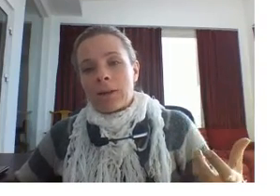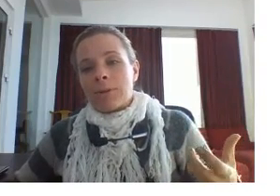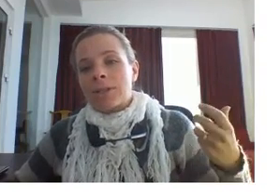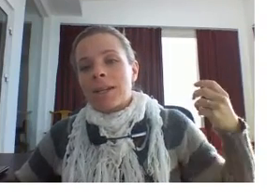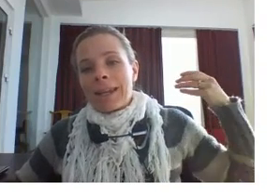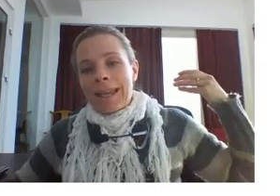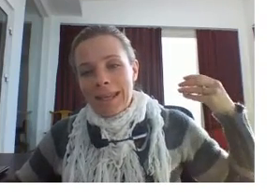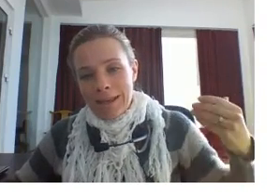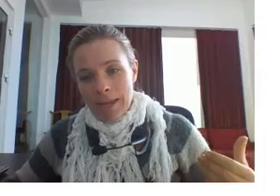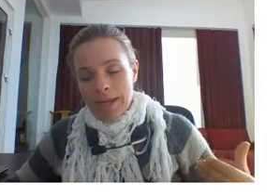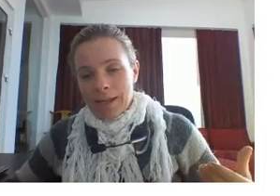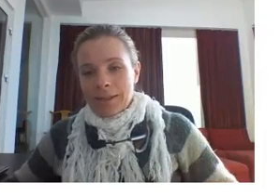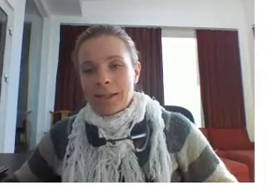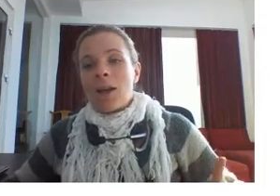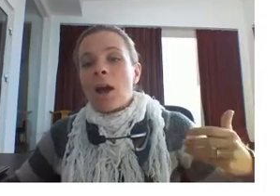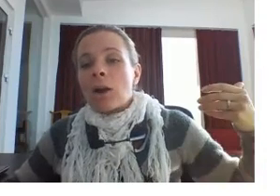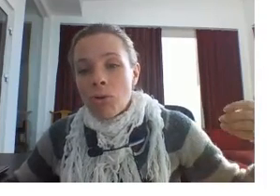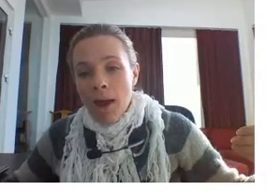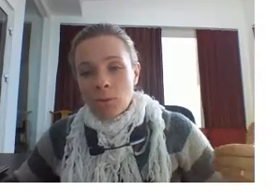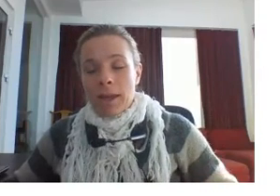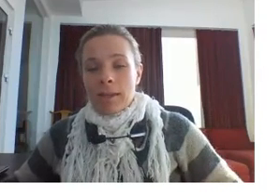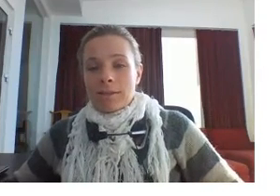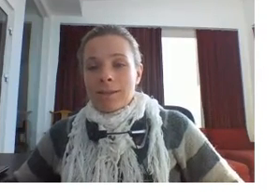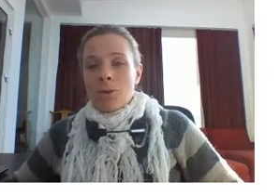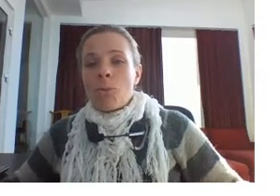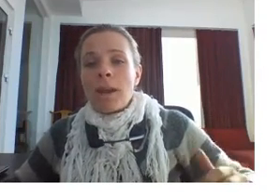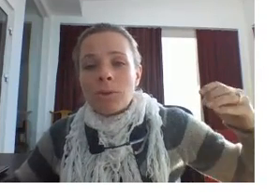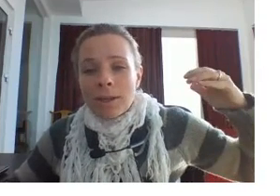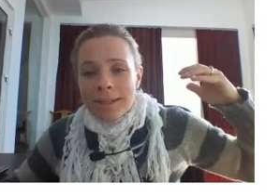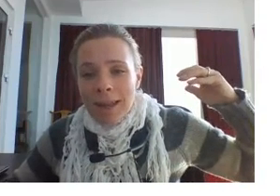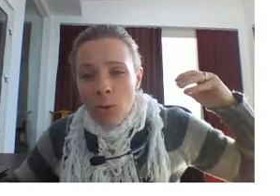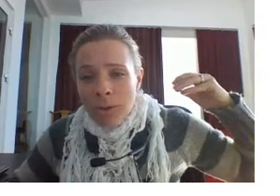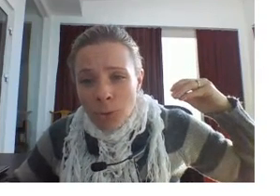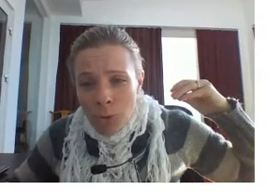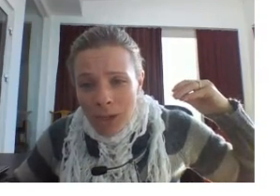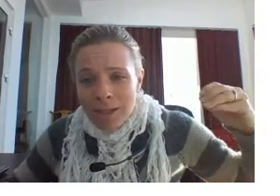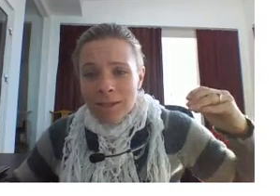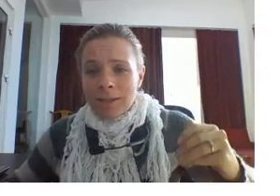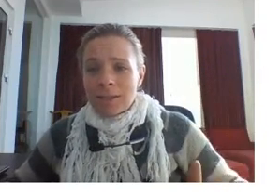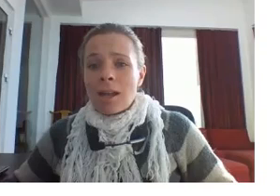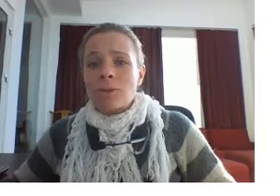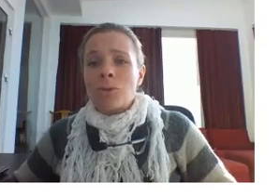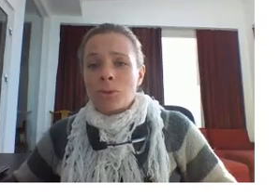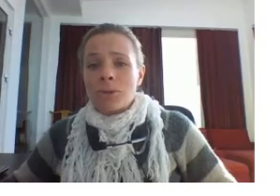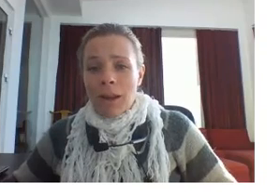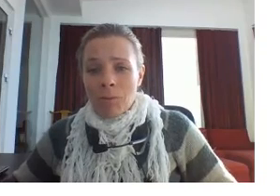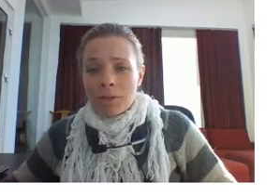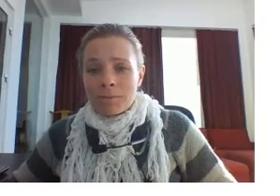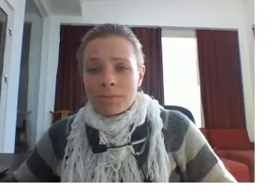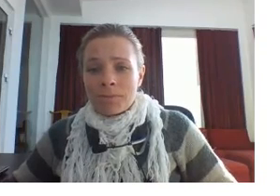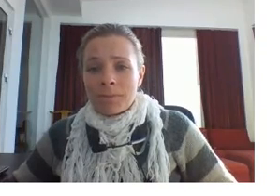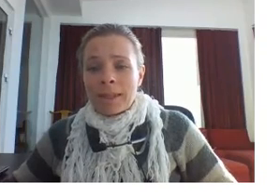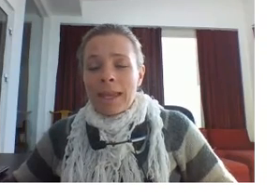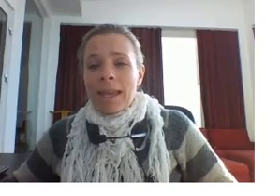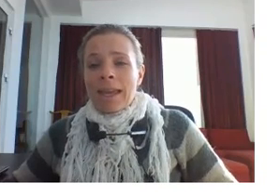use the language immediately right away when you can say only a few things start to use the